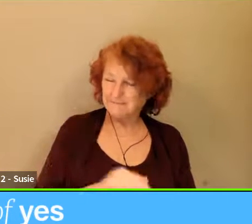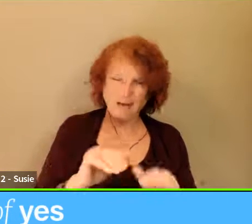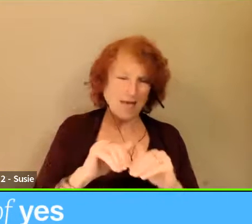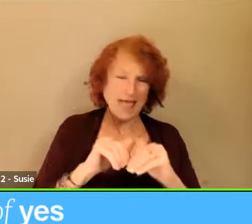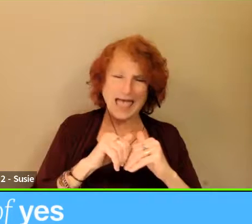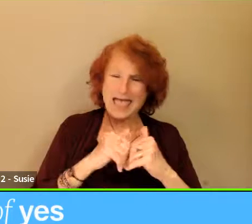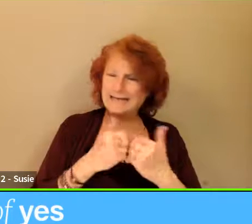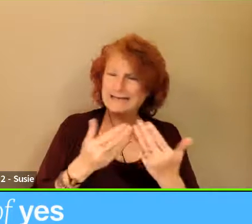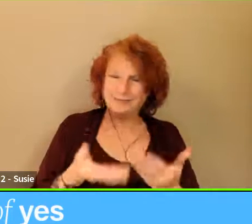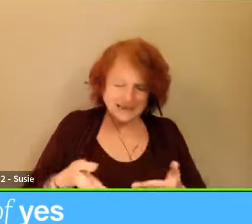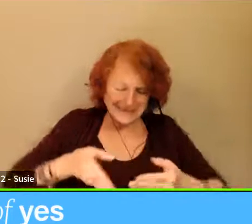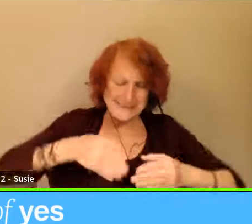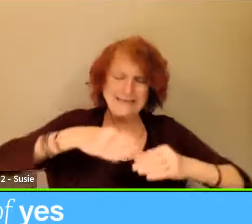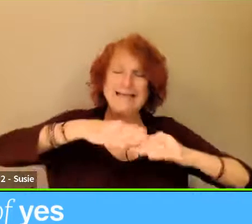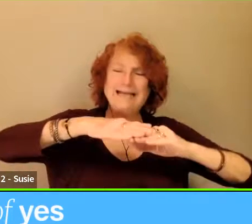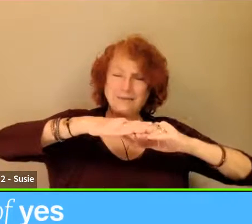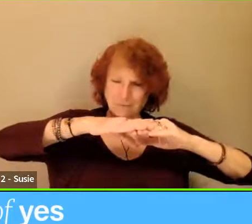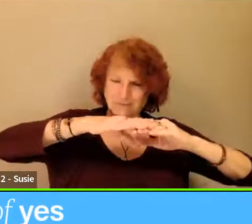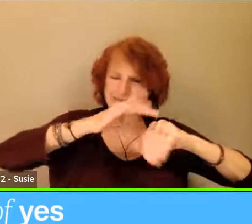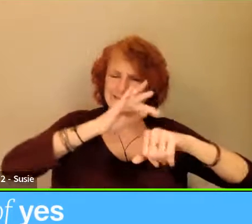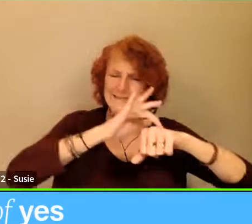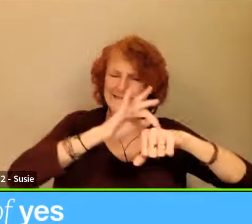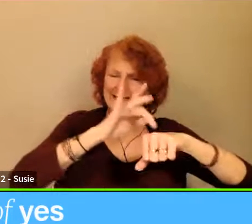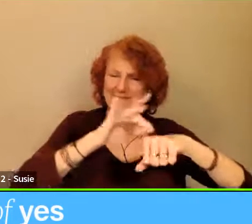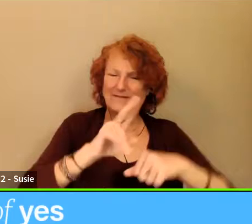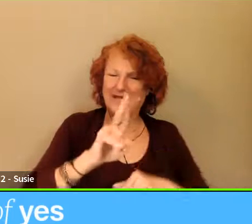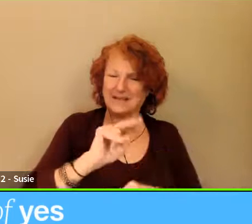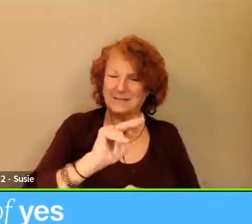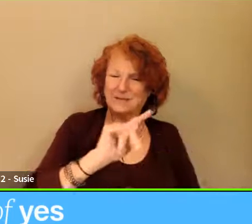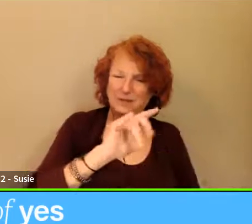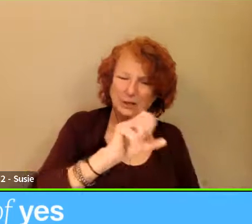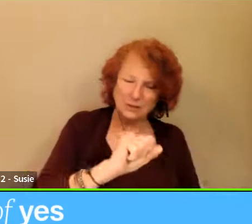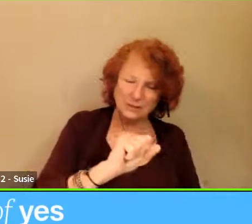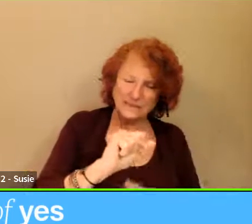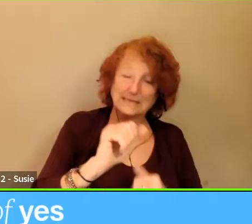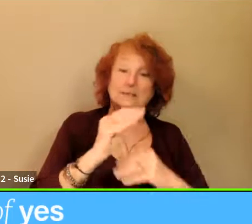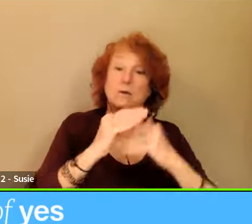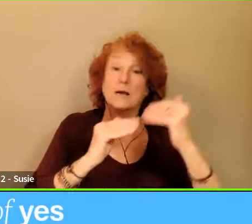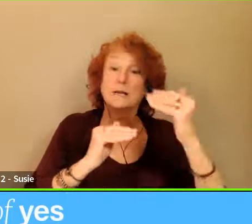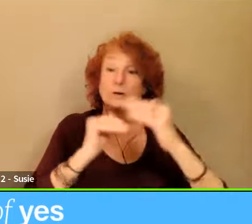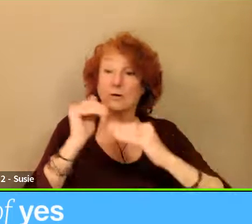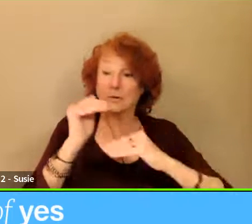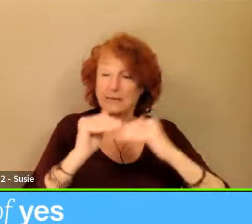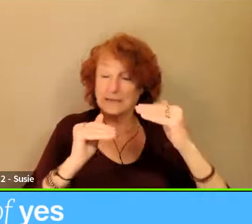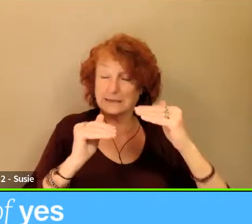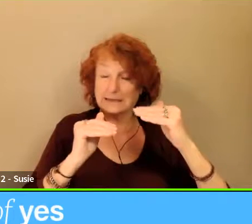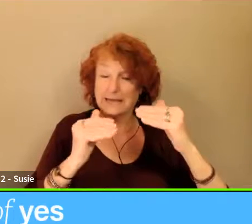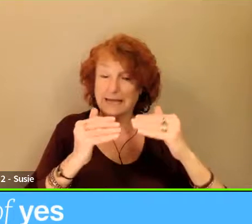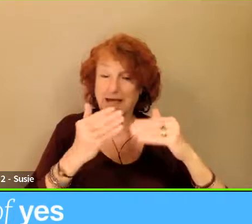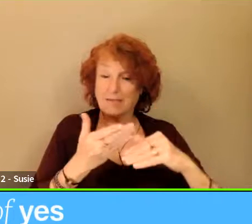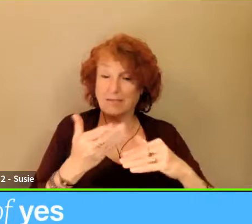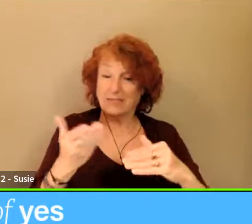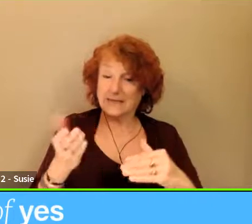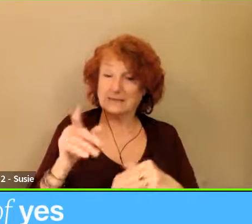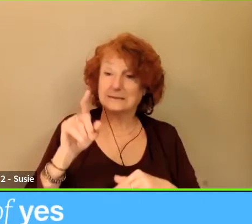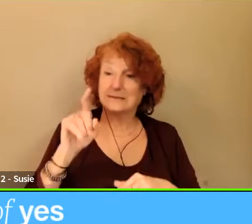the net increase in available units when you're building on parcels that will